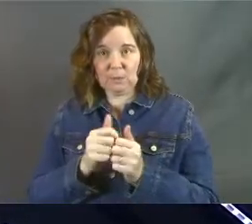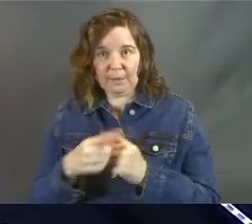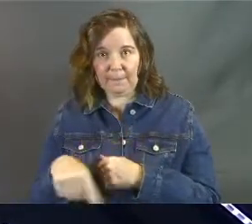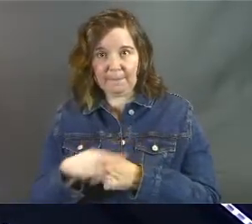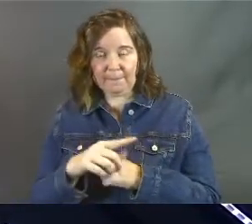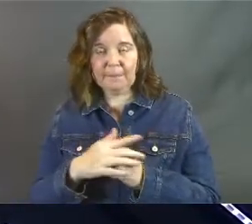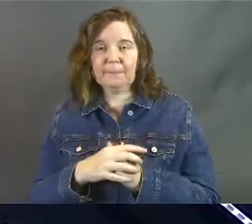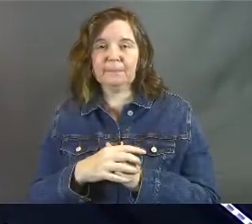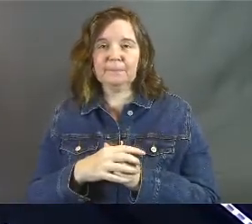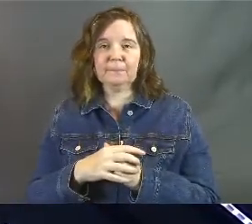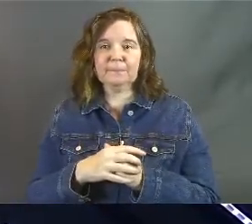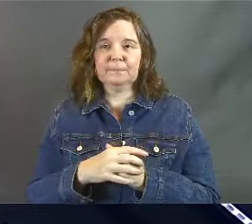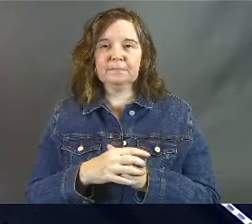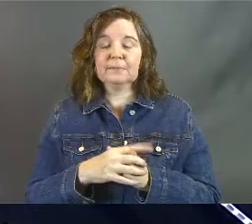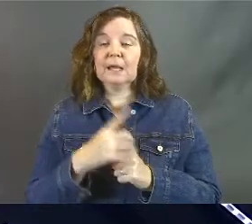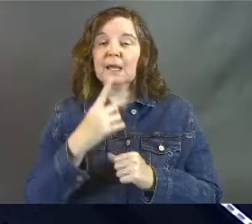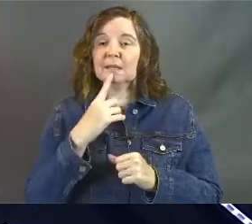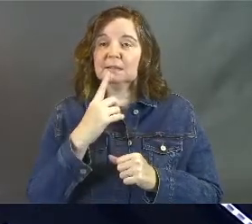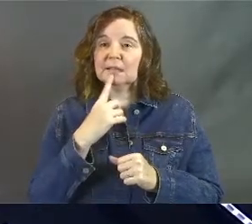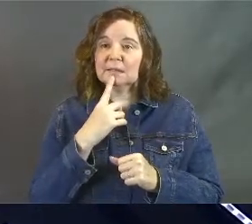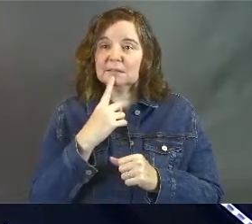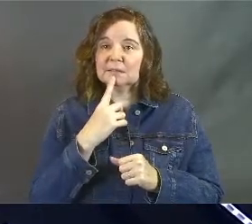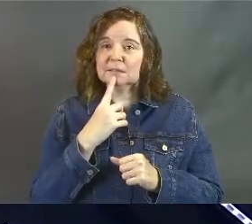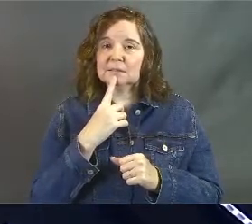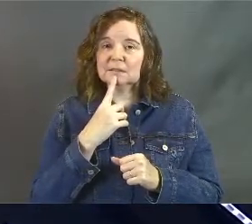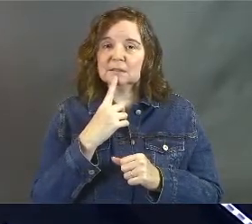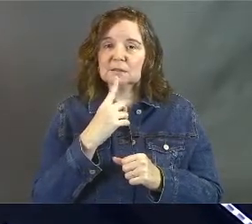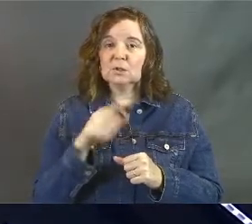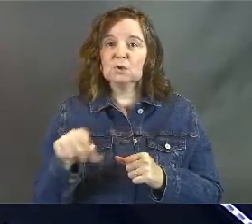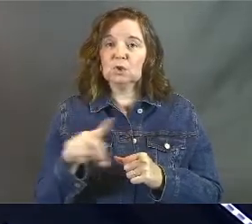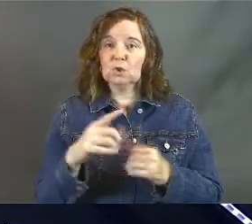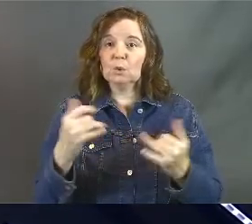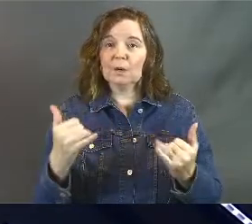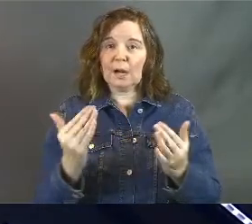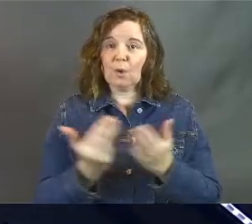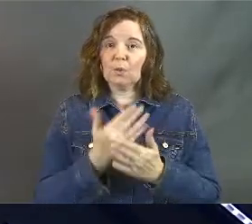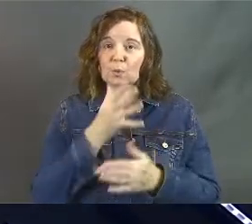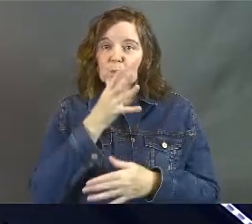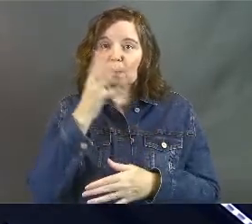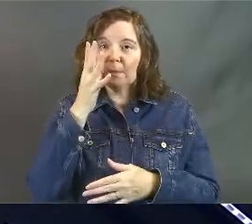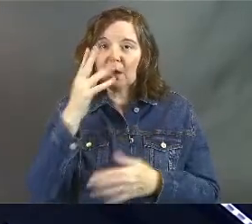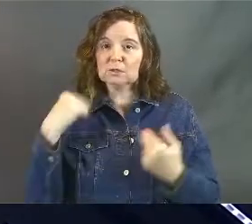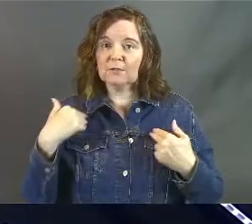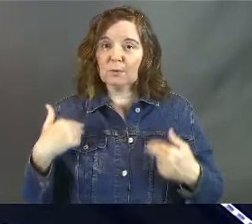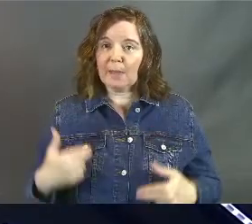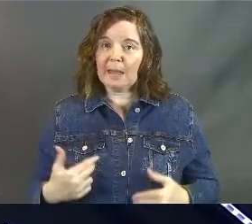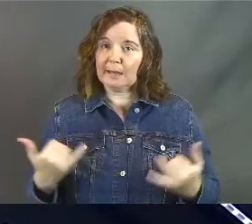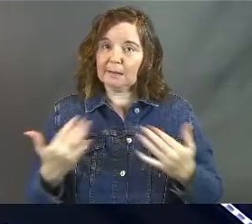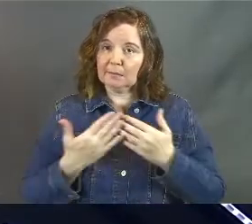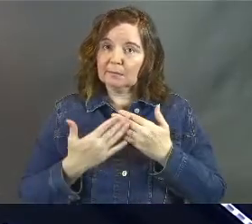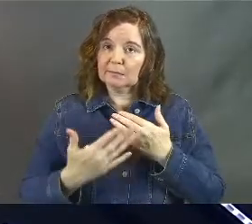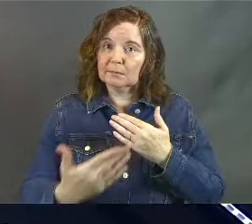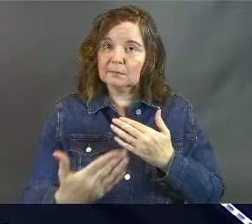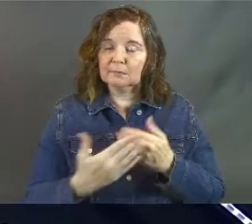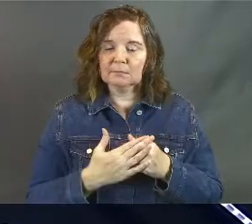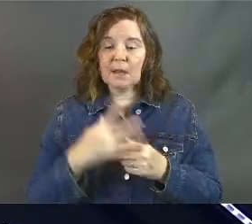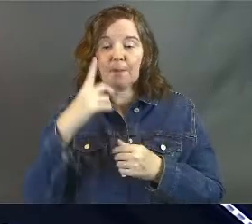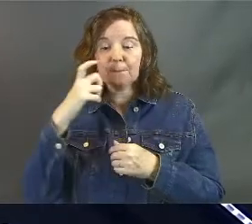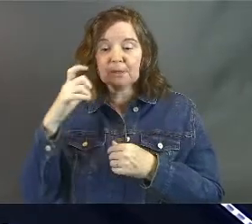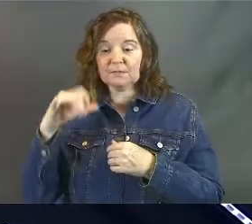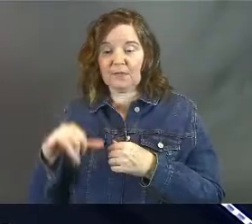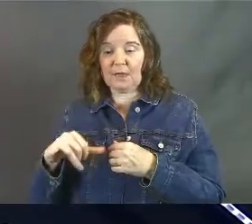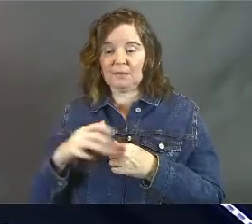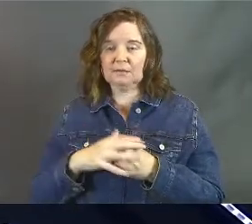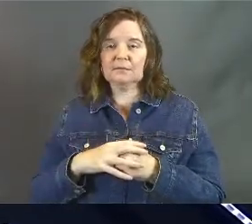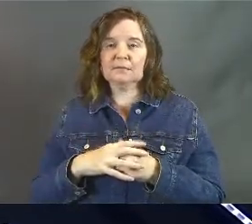them. And he says, "You are now the new parents of humanity. And because of